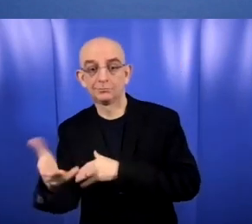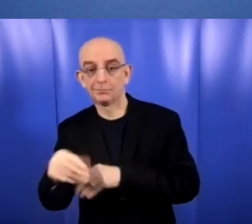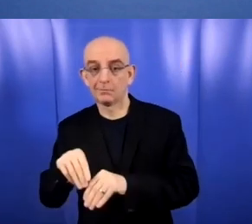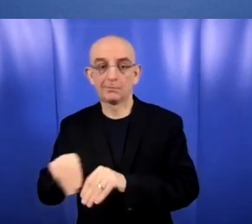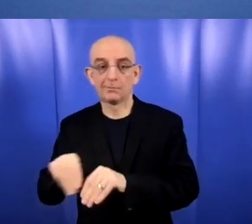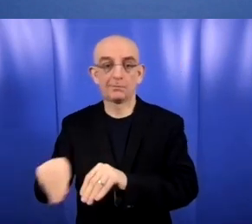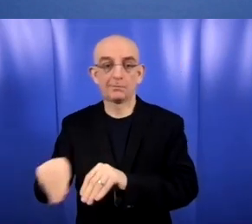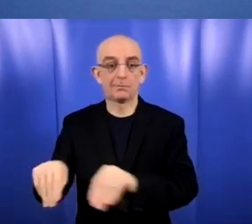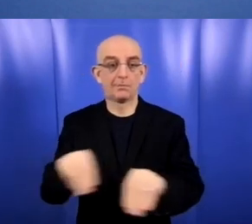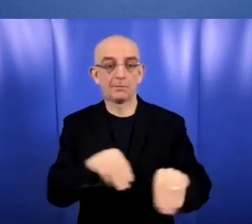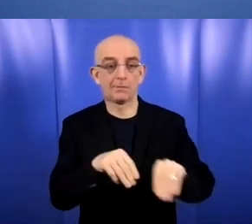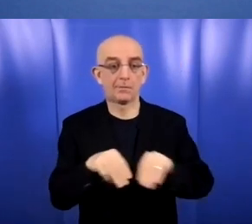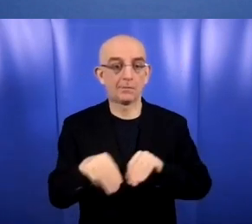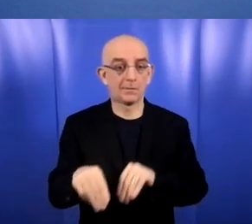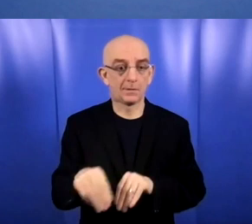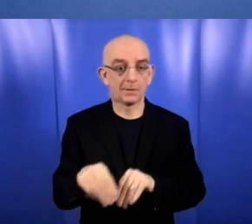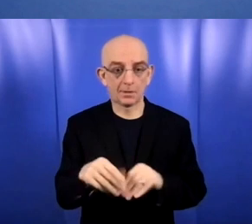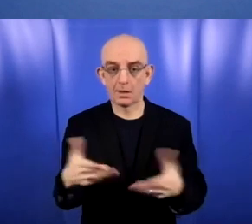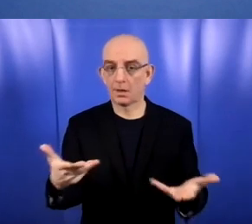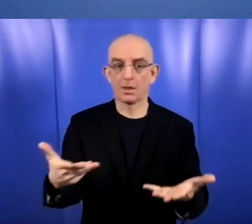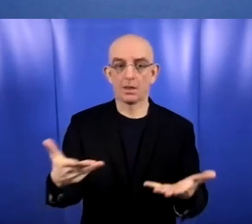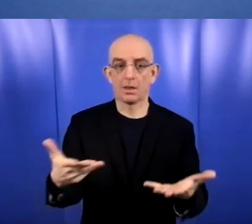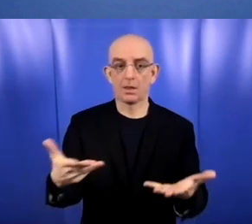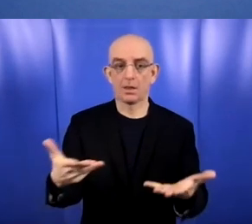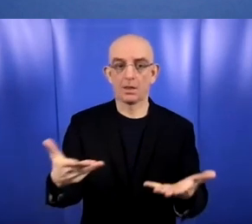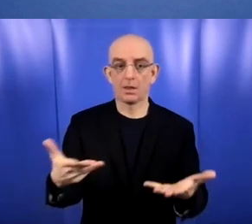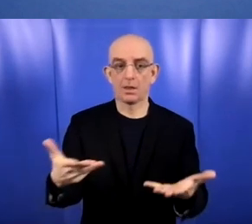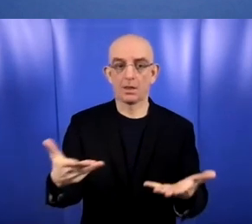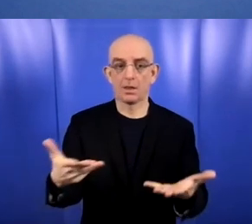the international community as a whole, which includes other UN agencies,